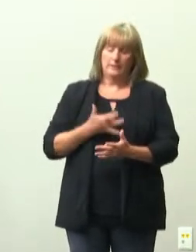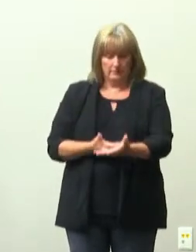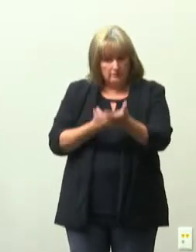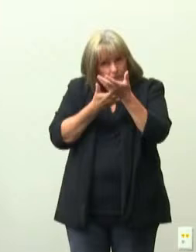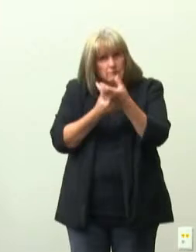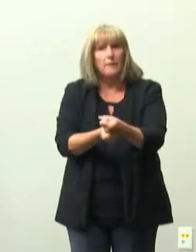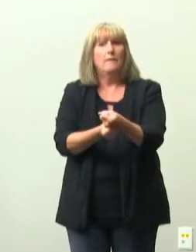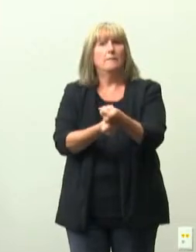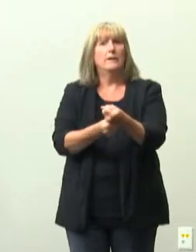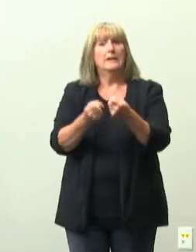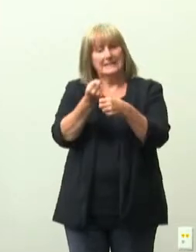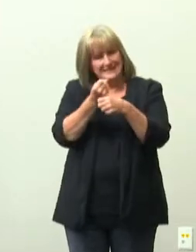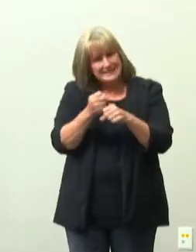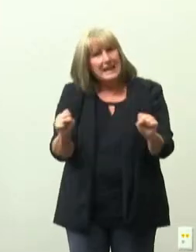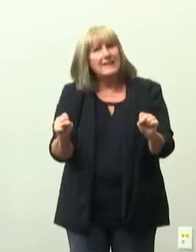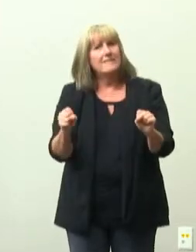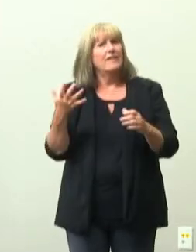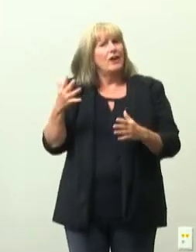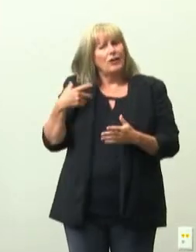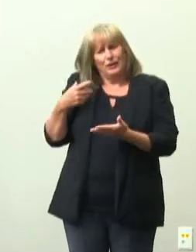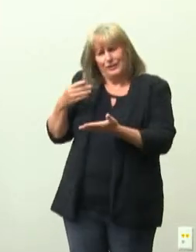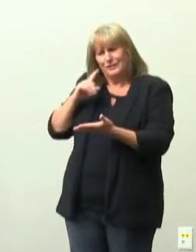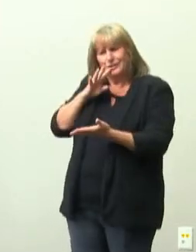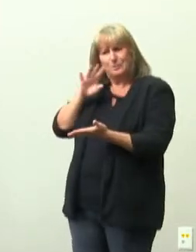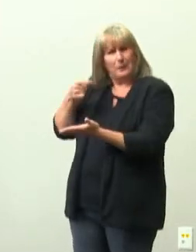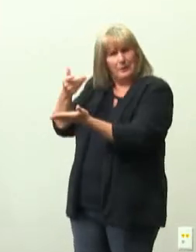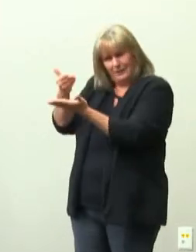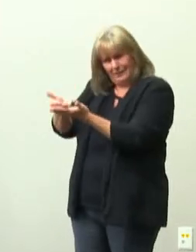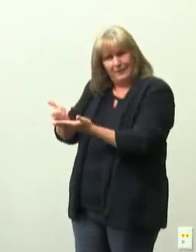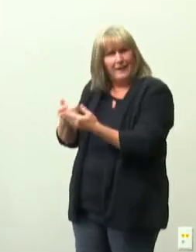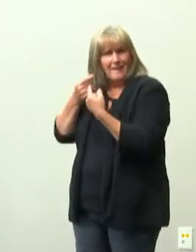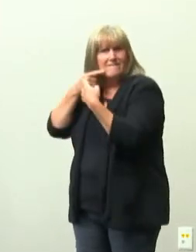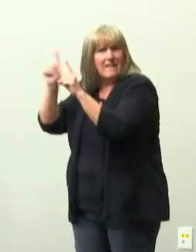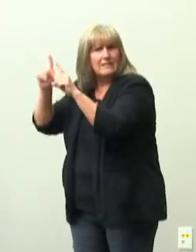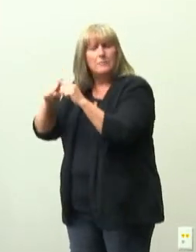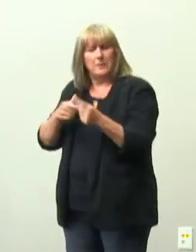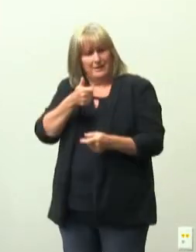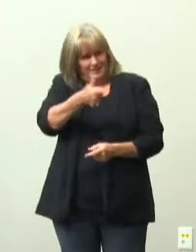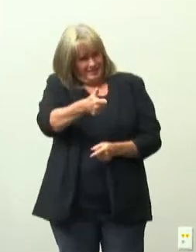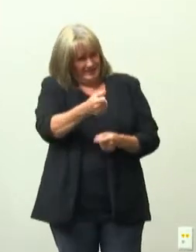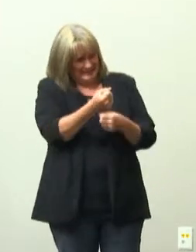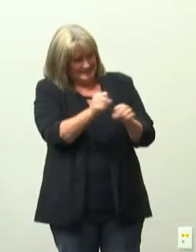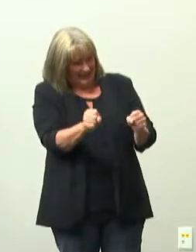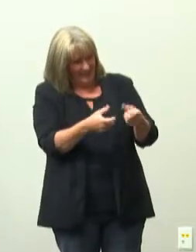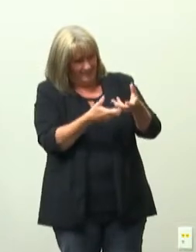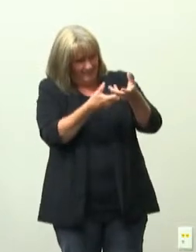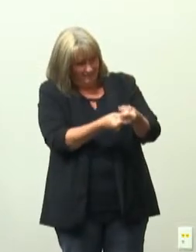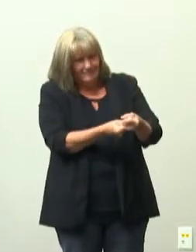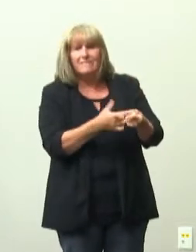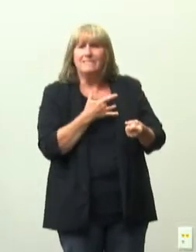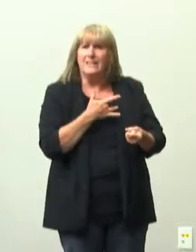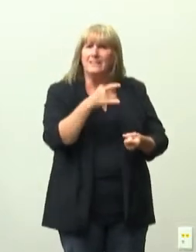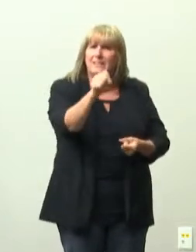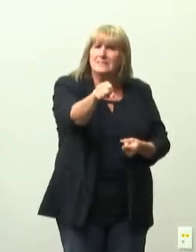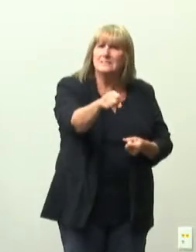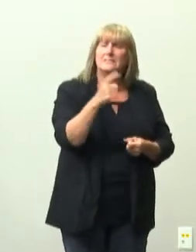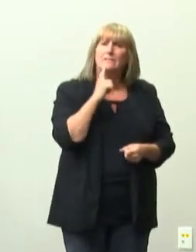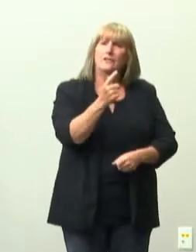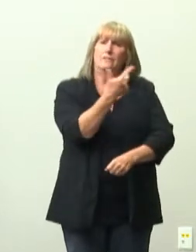in the safety. I've already talked about the efficacy, but absolute confidence in the safety for vaccinations.